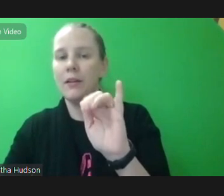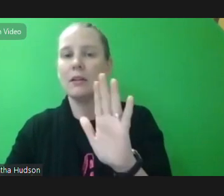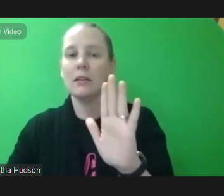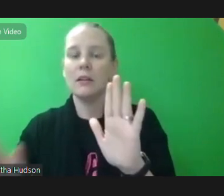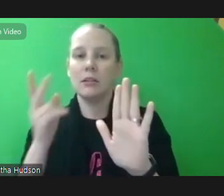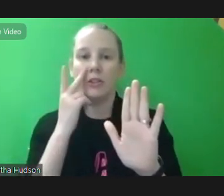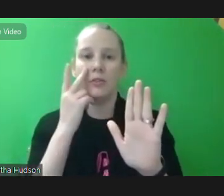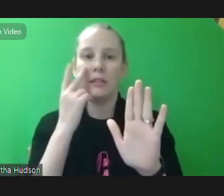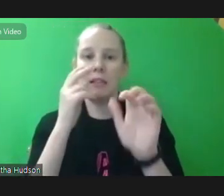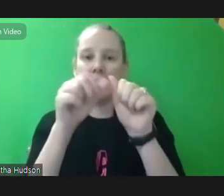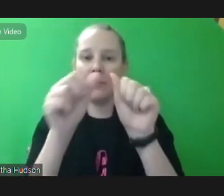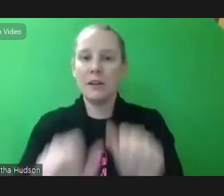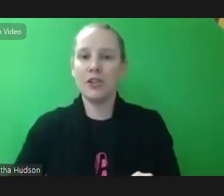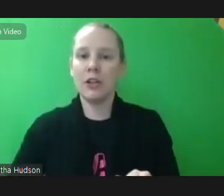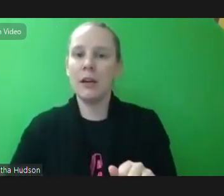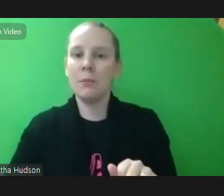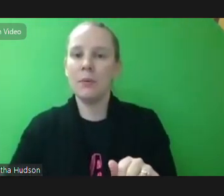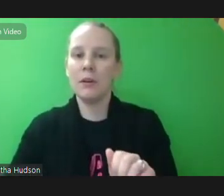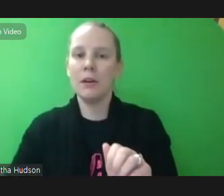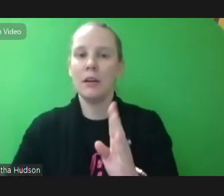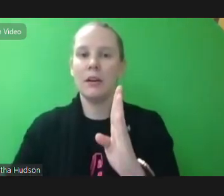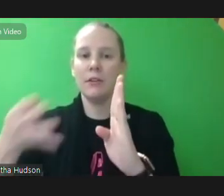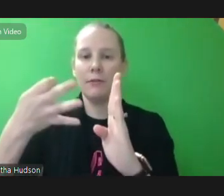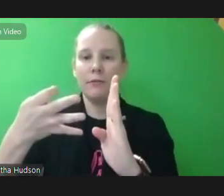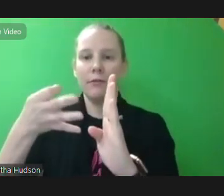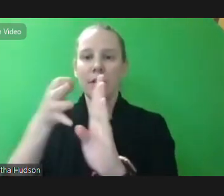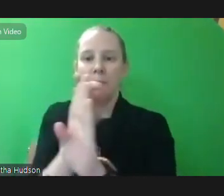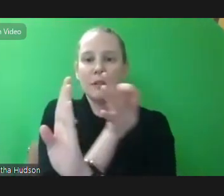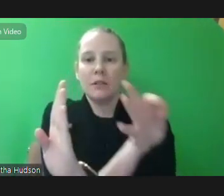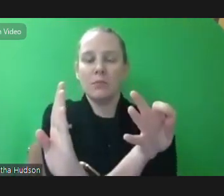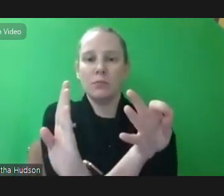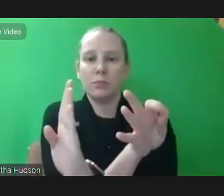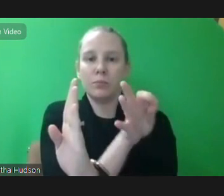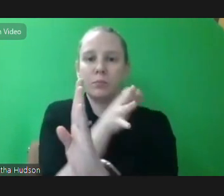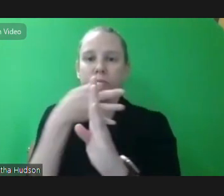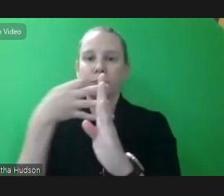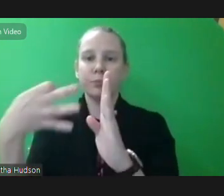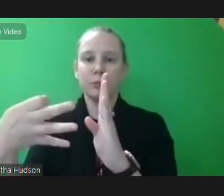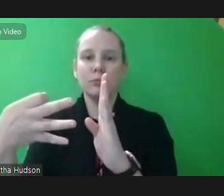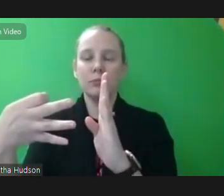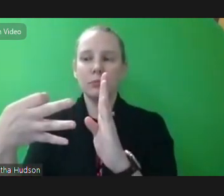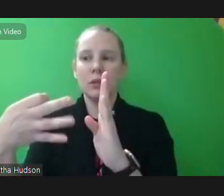Okay, so do you see my shape? It flipped